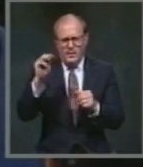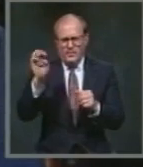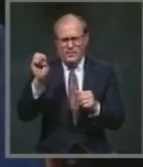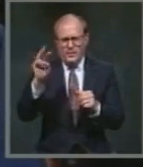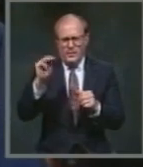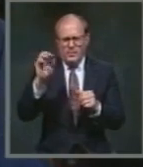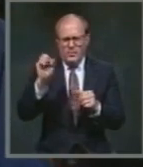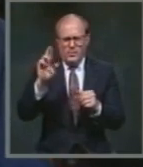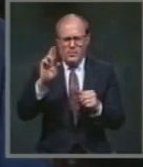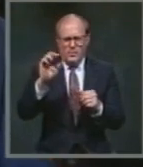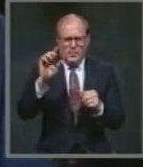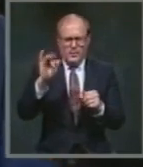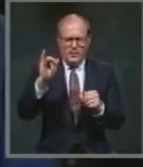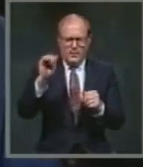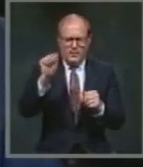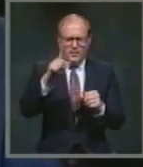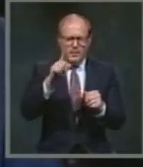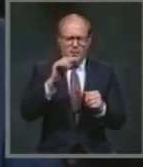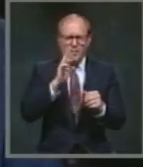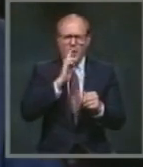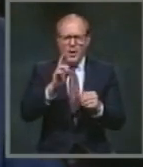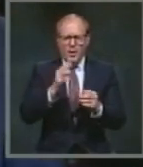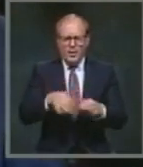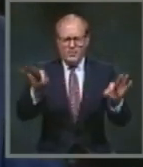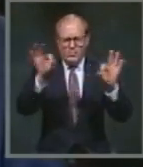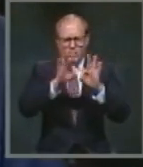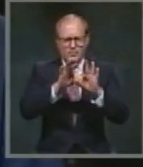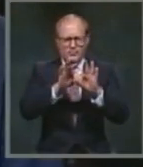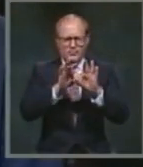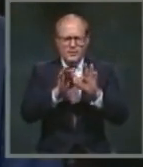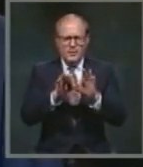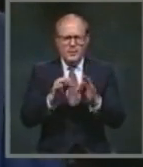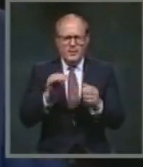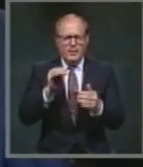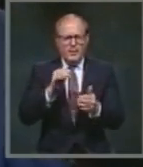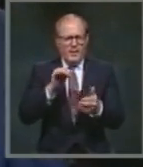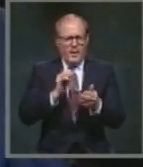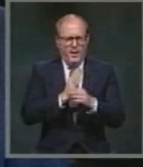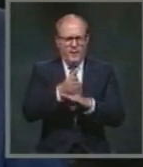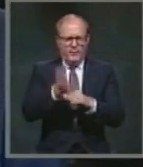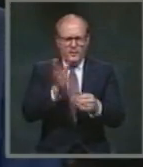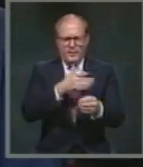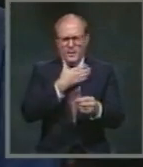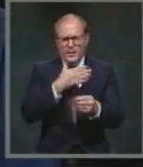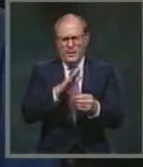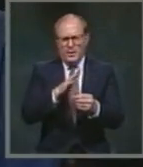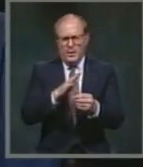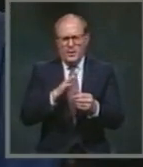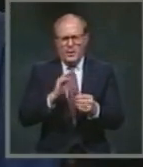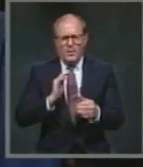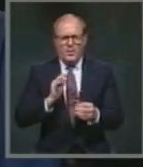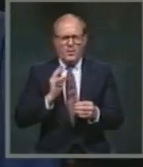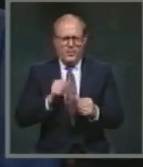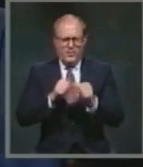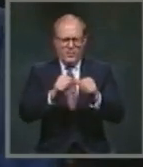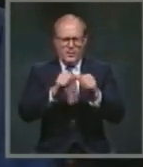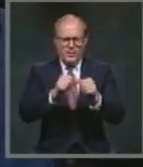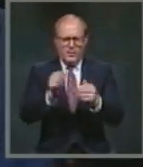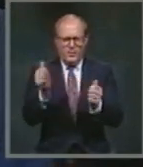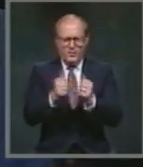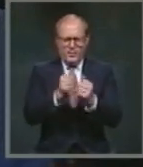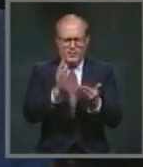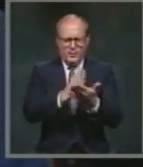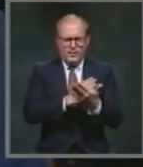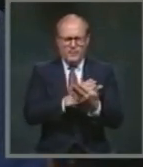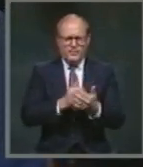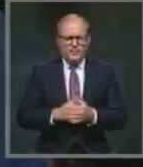Memorials are important. That's the subject of our program today. And following the hymn directed by Ken Hildebrand, I'll be back for Bible